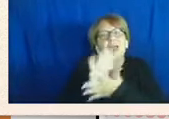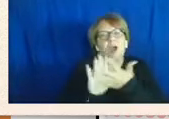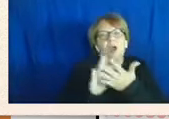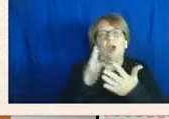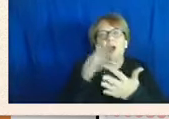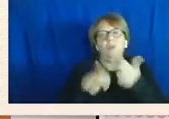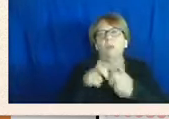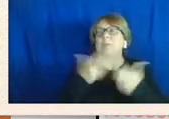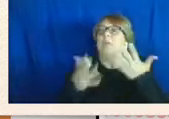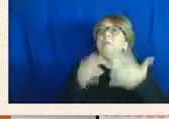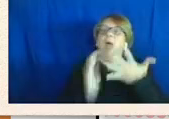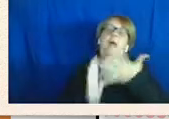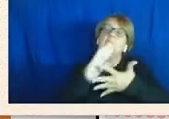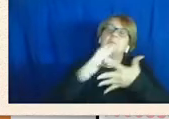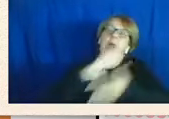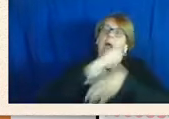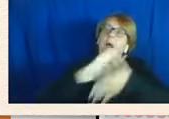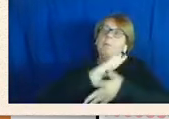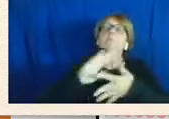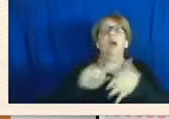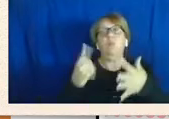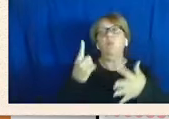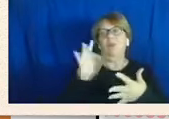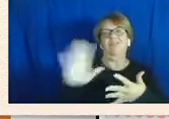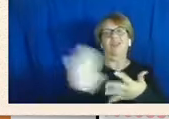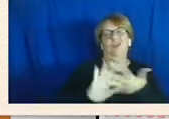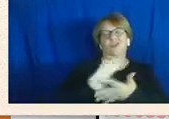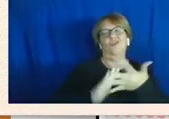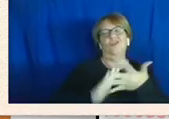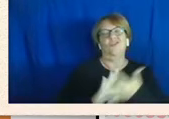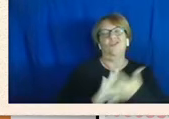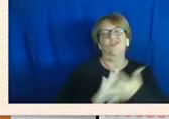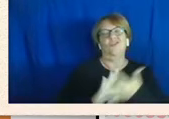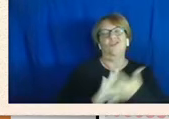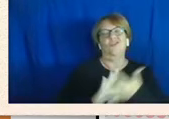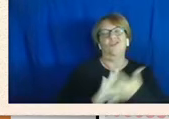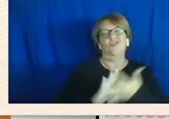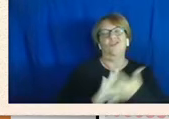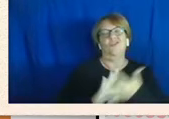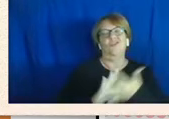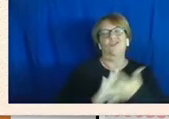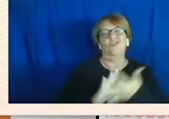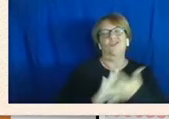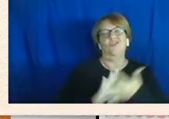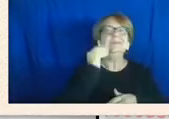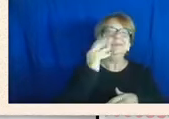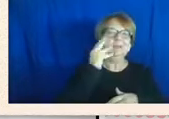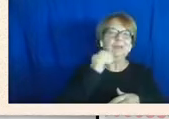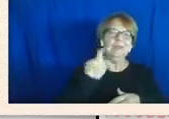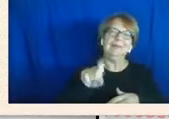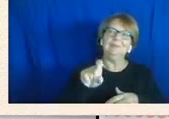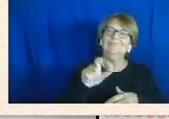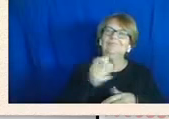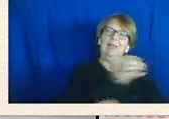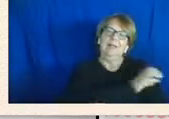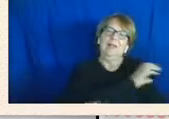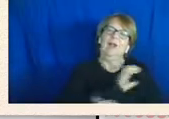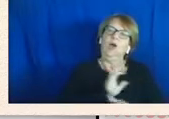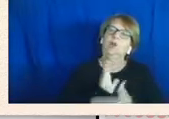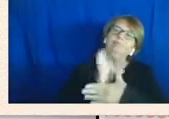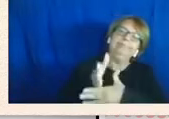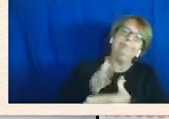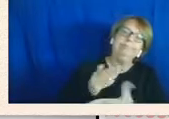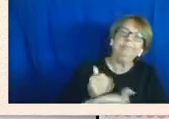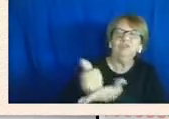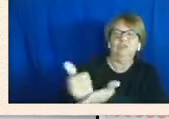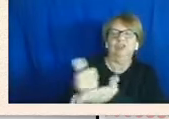top problems that the child is experiencing and needs clinical intervention for. So what about during COVID? I